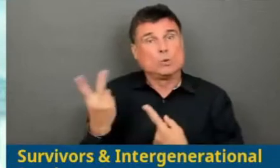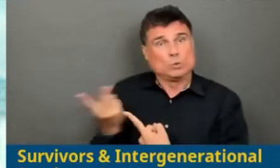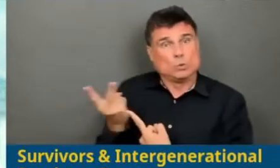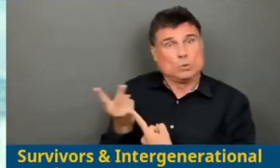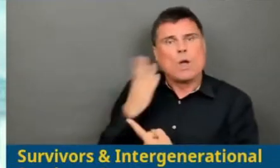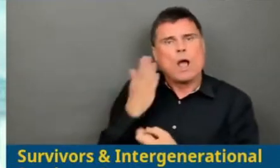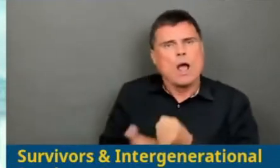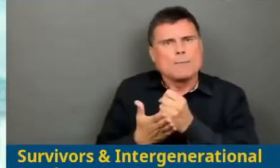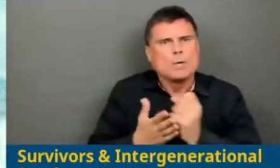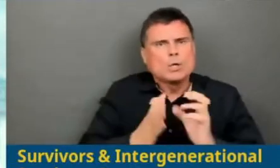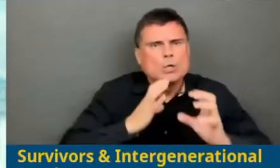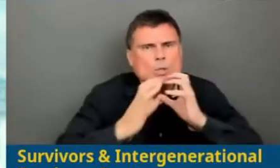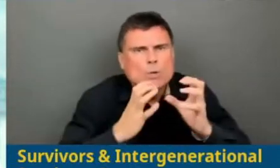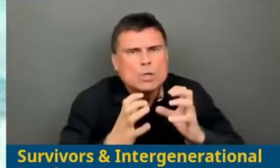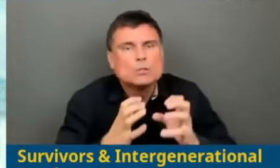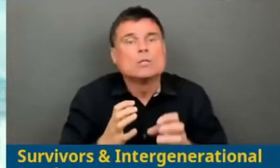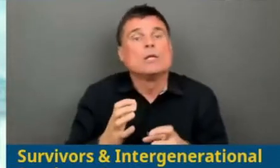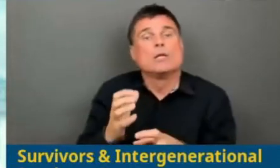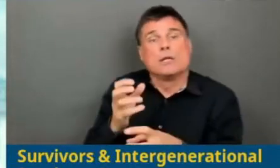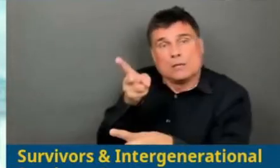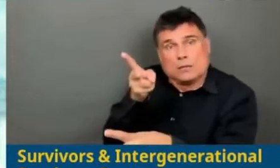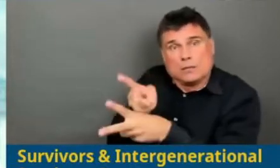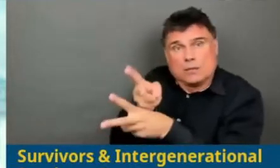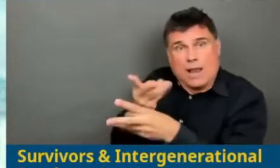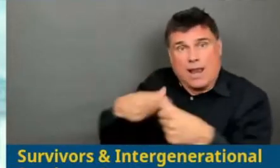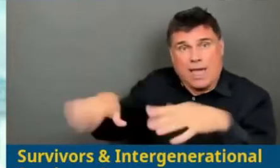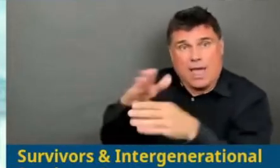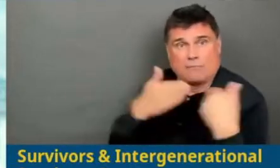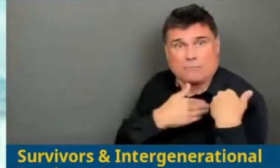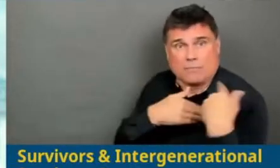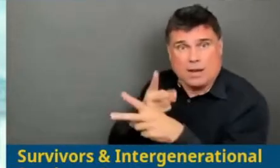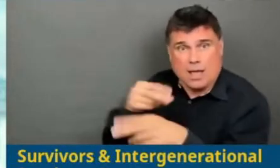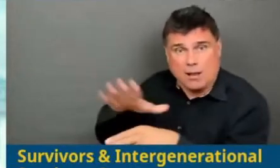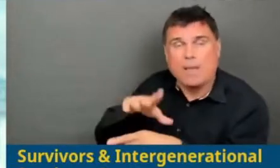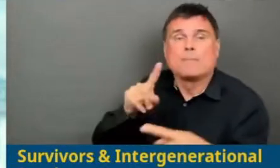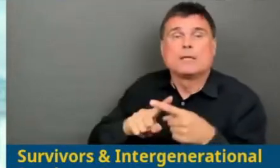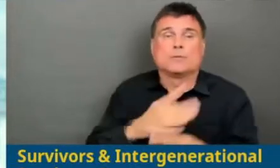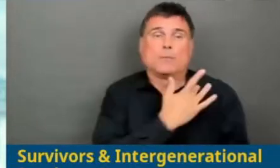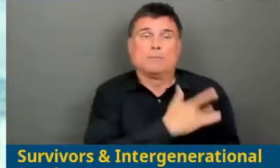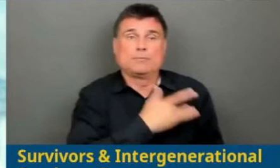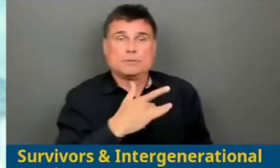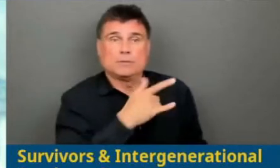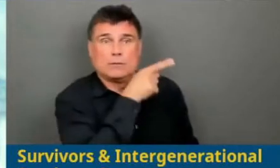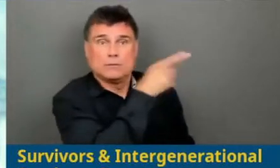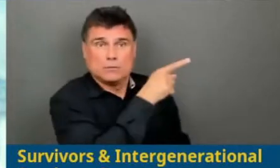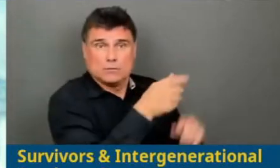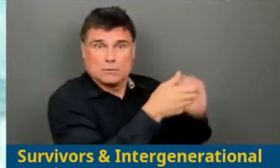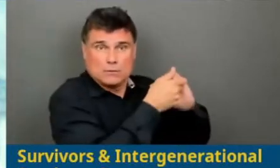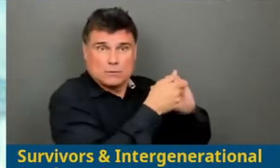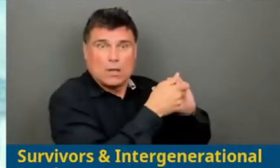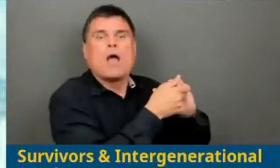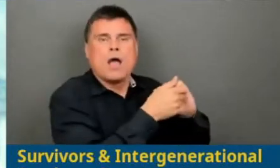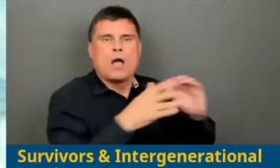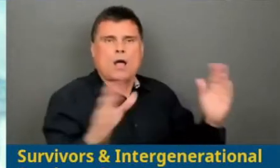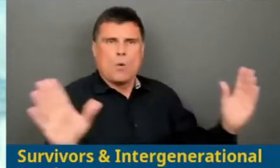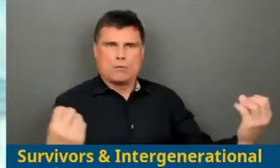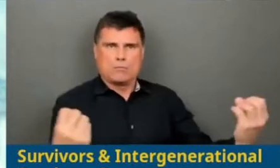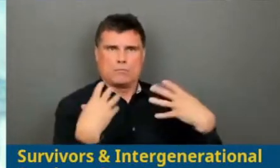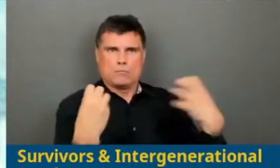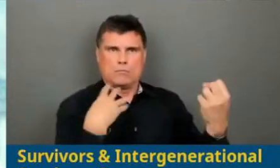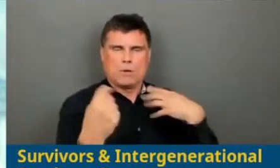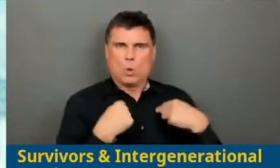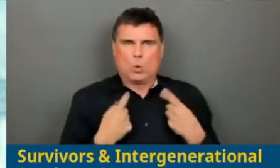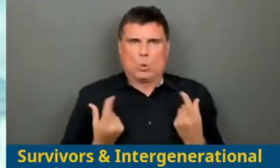and caretaker communities, and provide advice to the province as we move forward together. I cannot think of